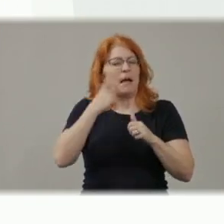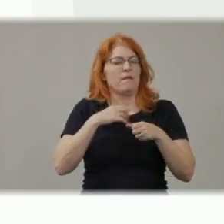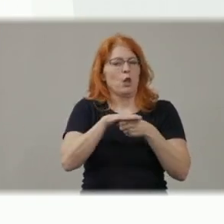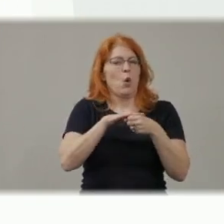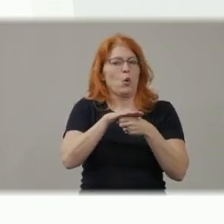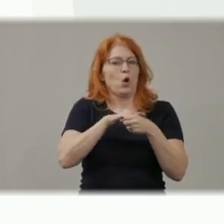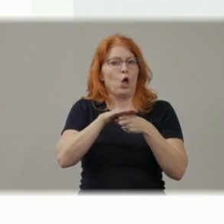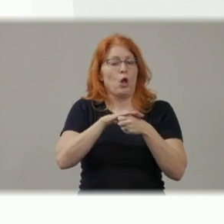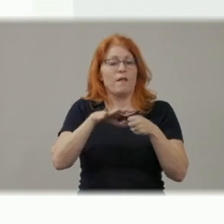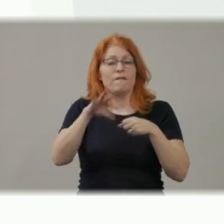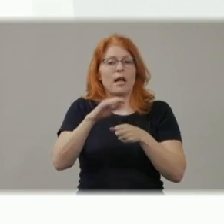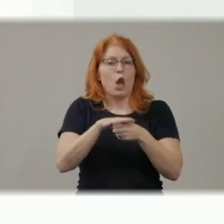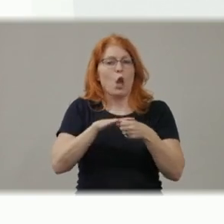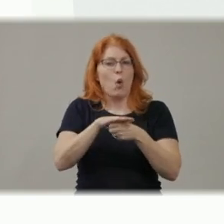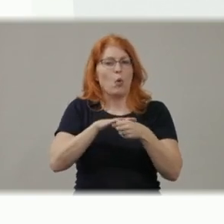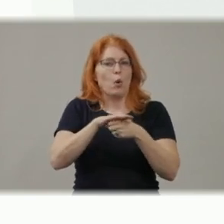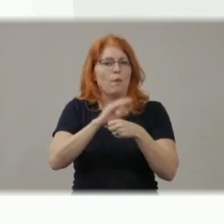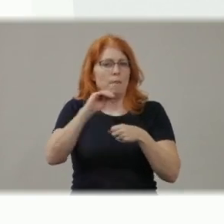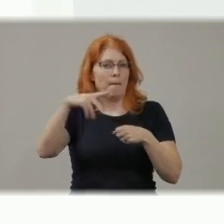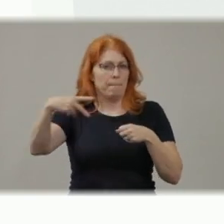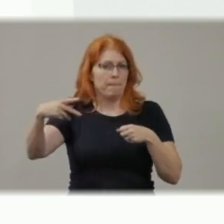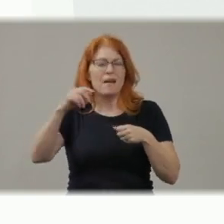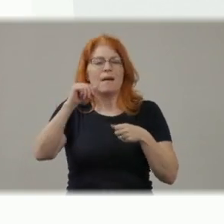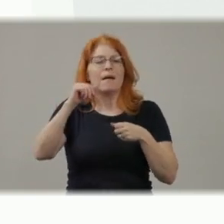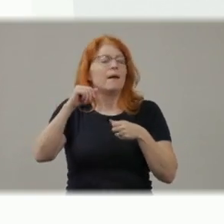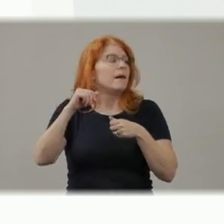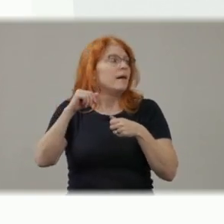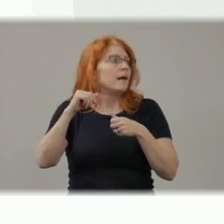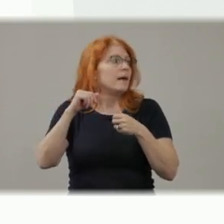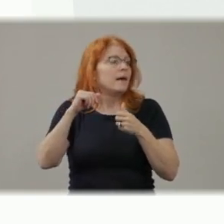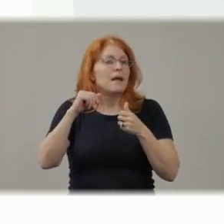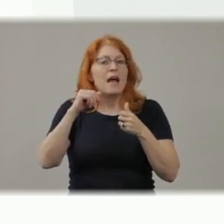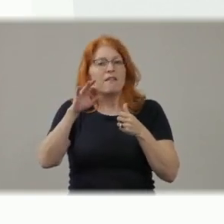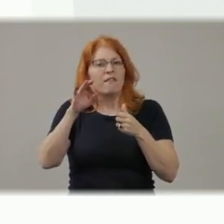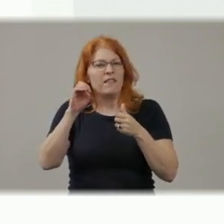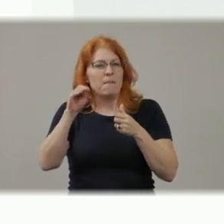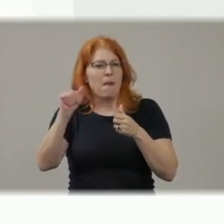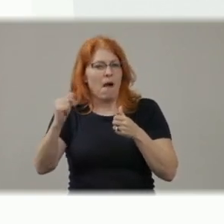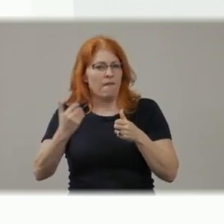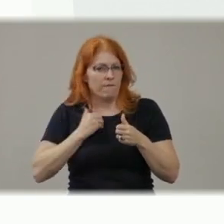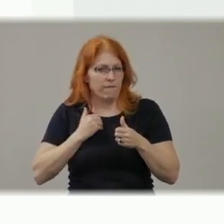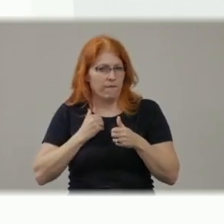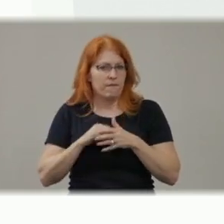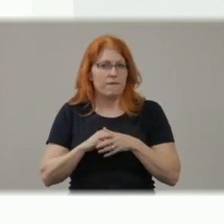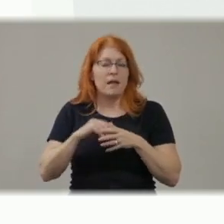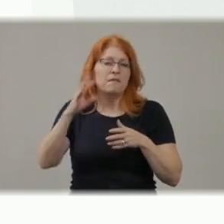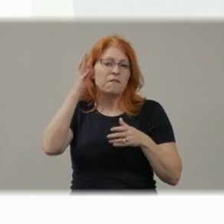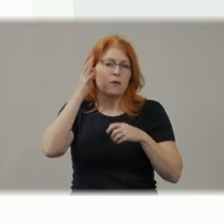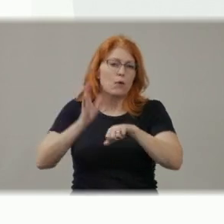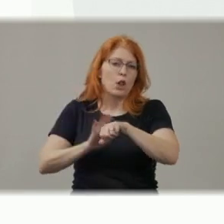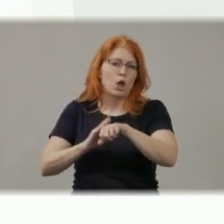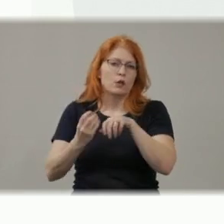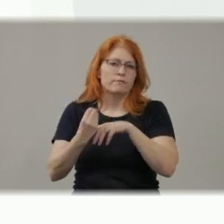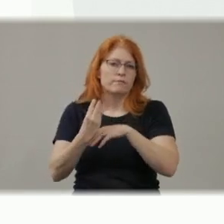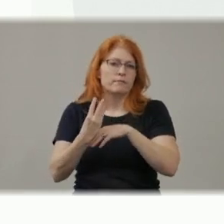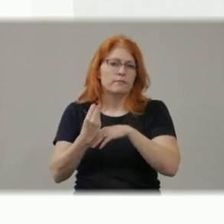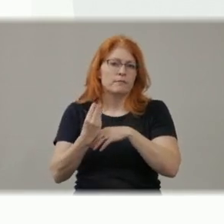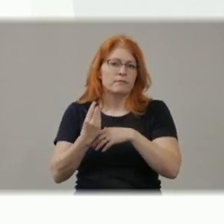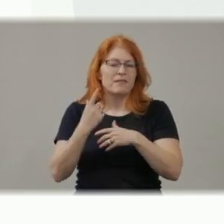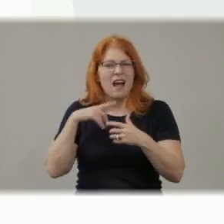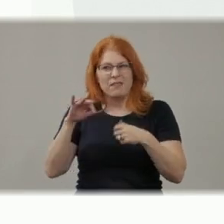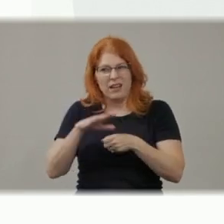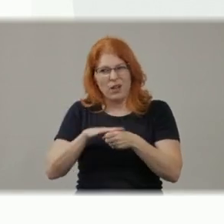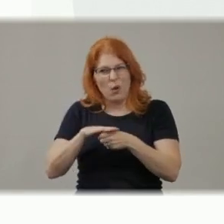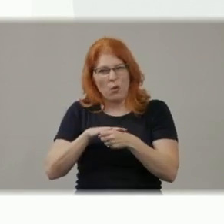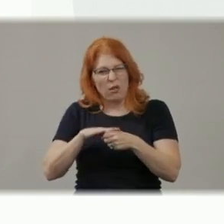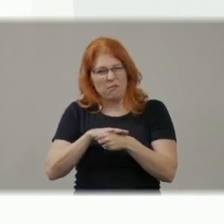to find your local level app, but there is a FEMA one. It gives you federal alerts. I suggest you find a local